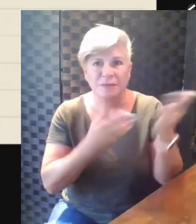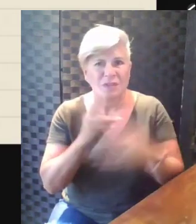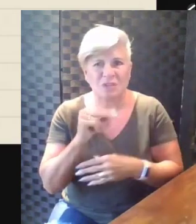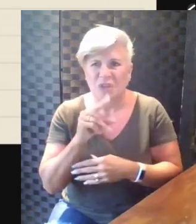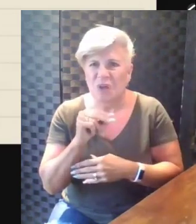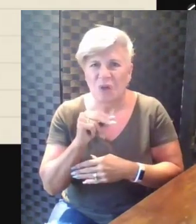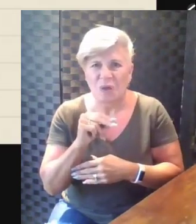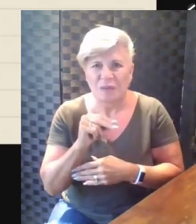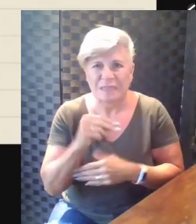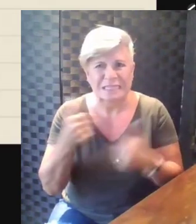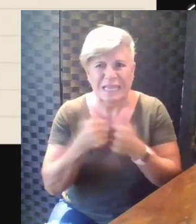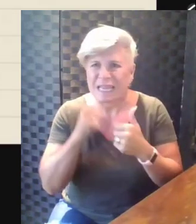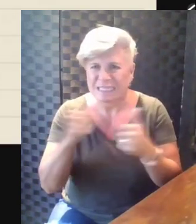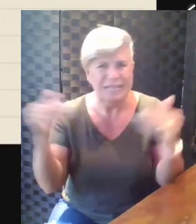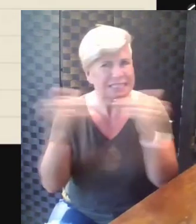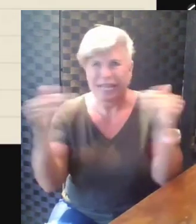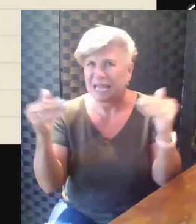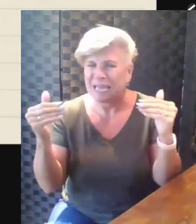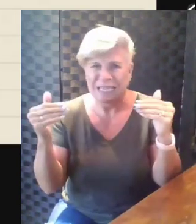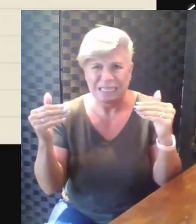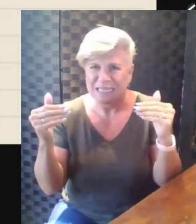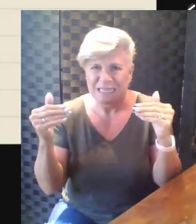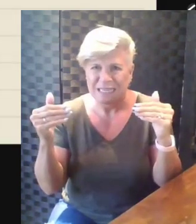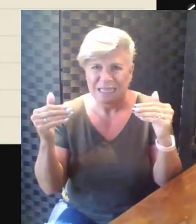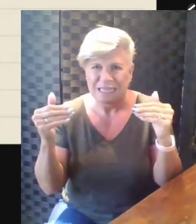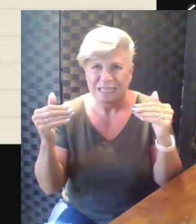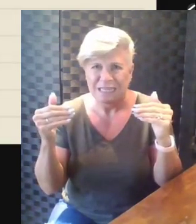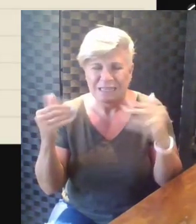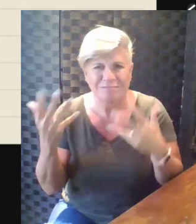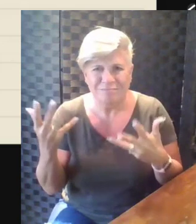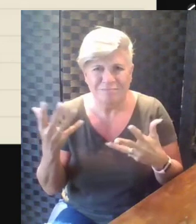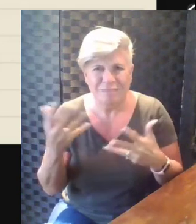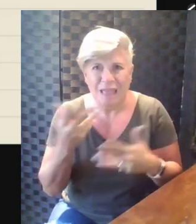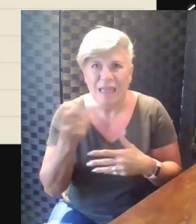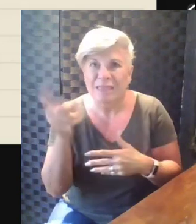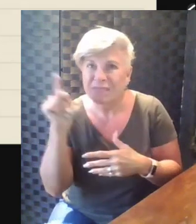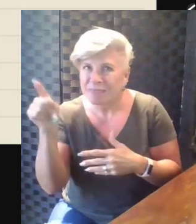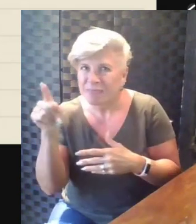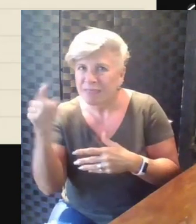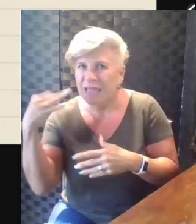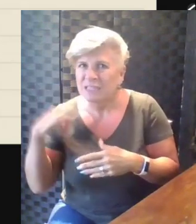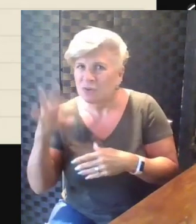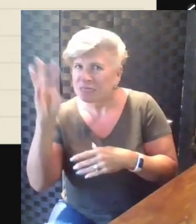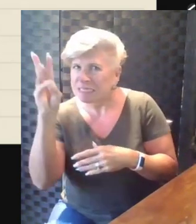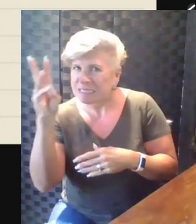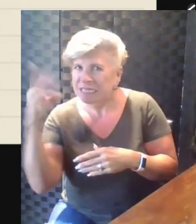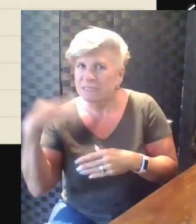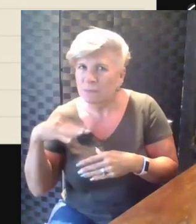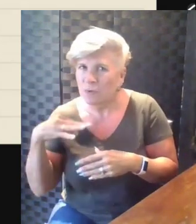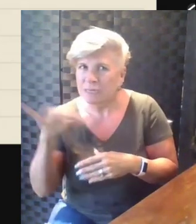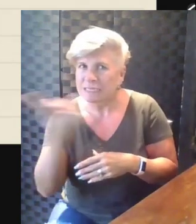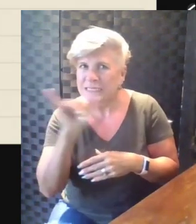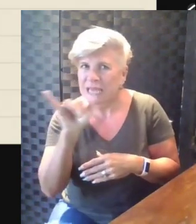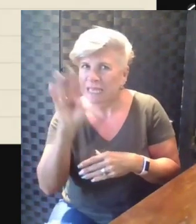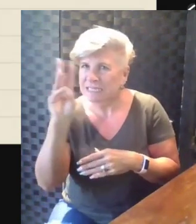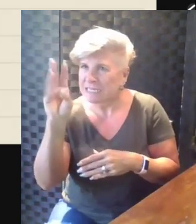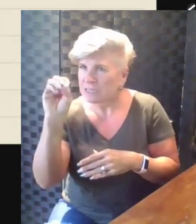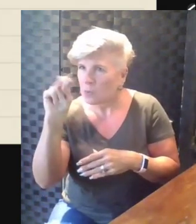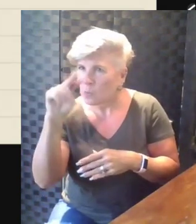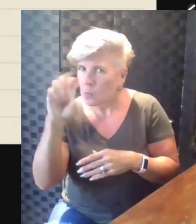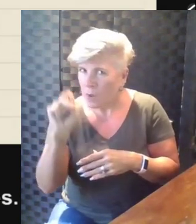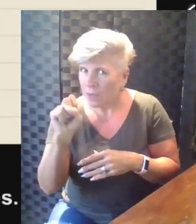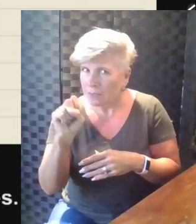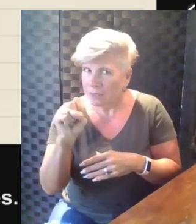No, Moby, the game is not tied. They scored 6 points, which is the same as 6